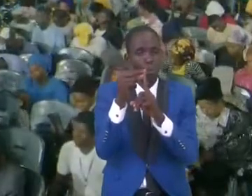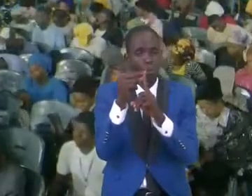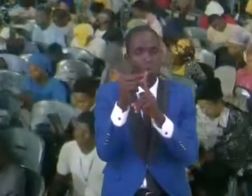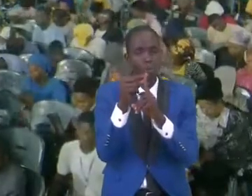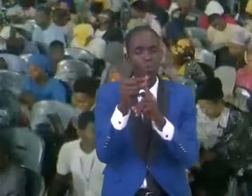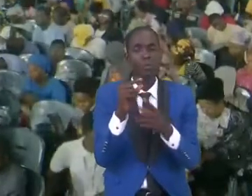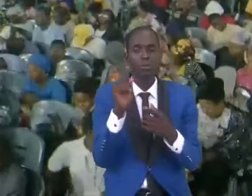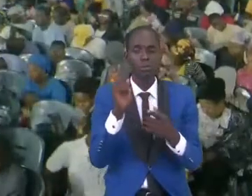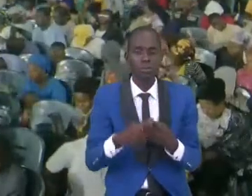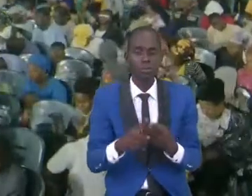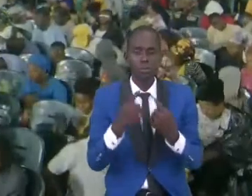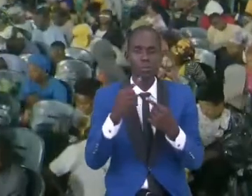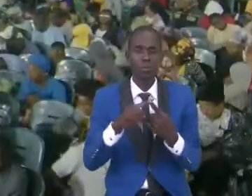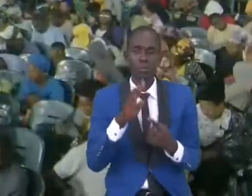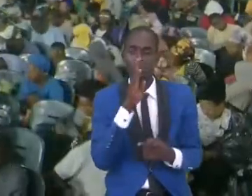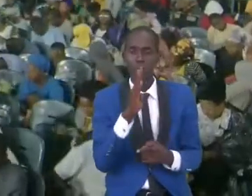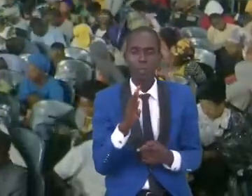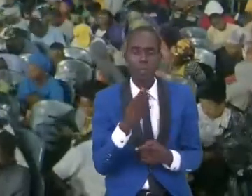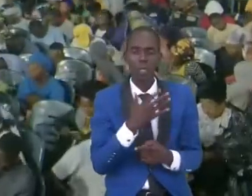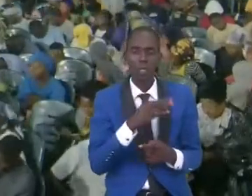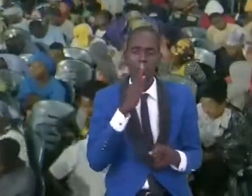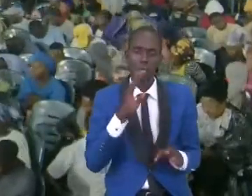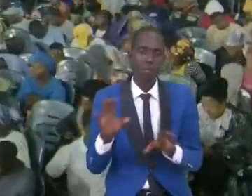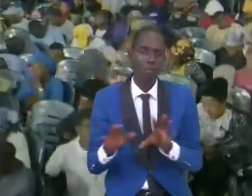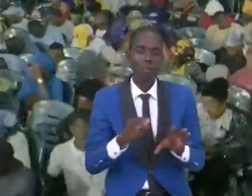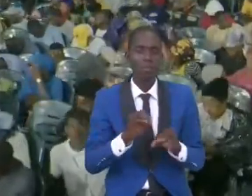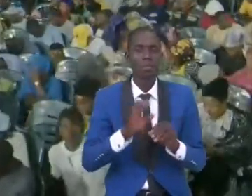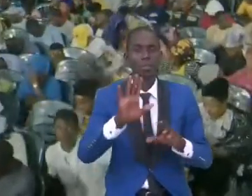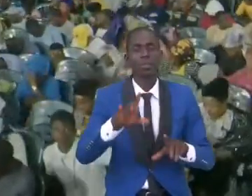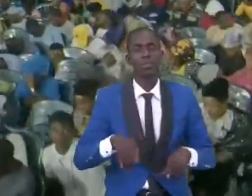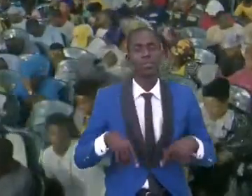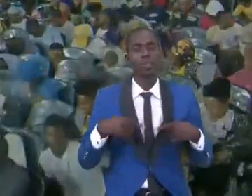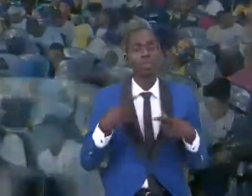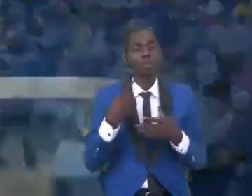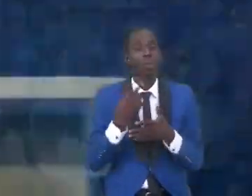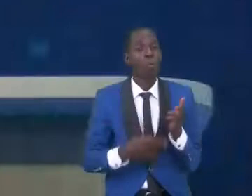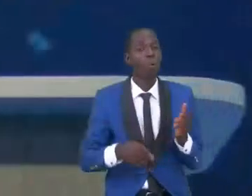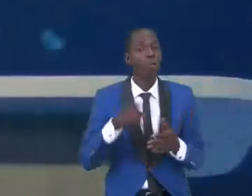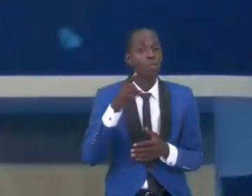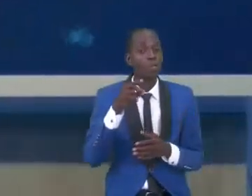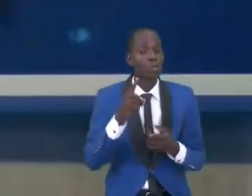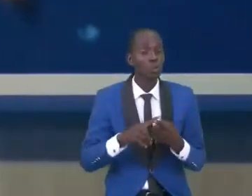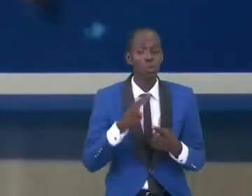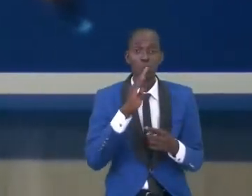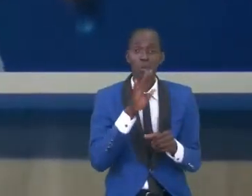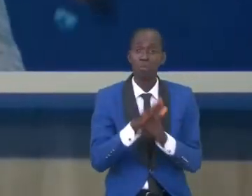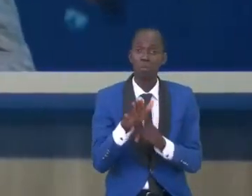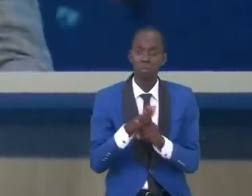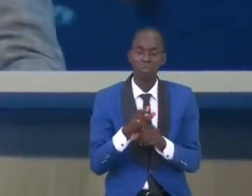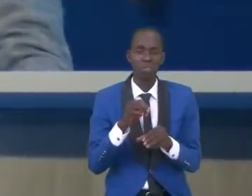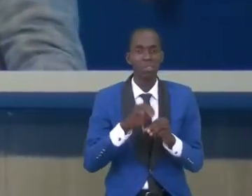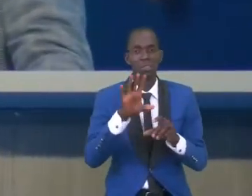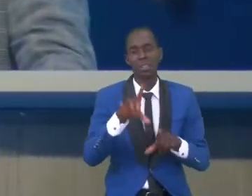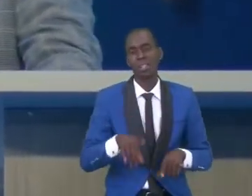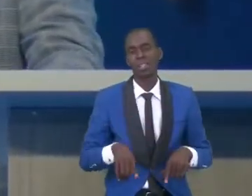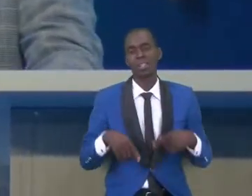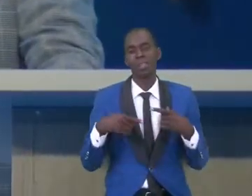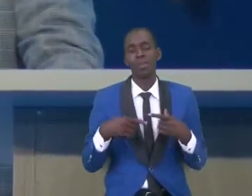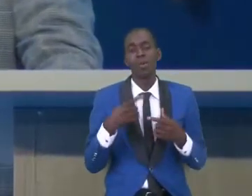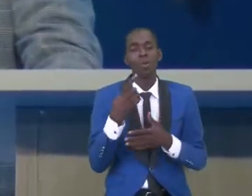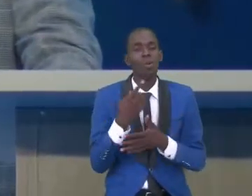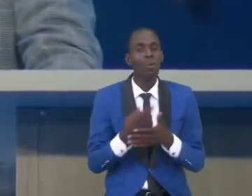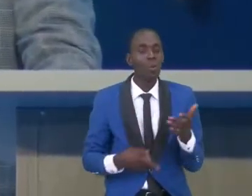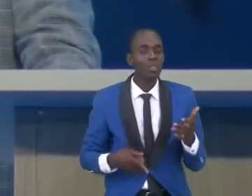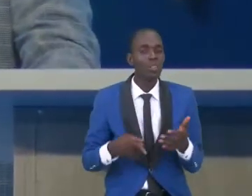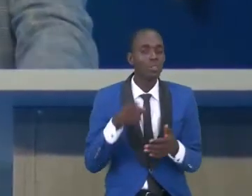and performed in your life. All it takes is for you to indicate and say, Lord, I